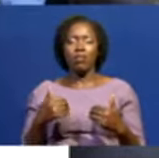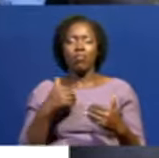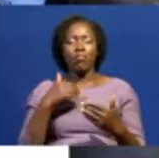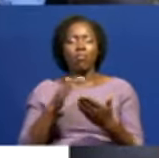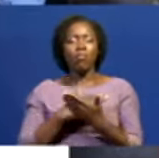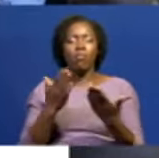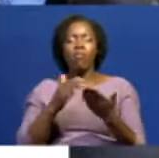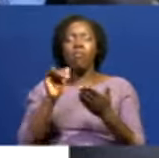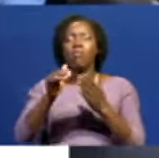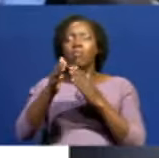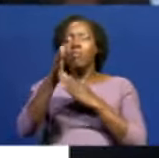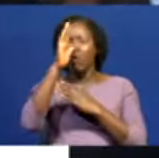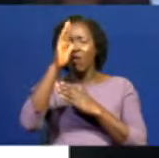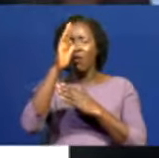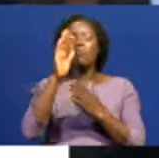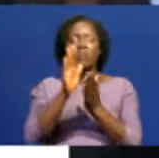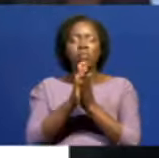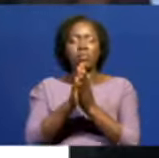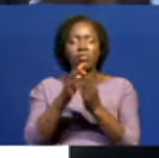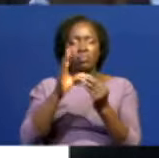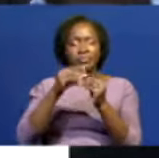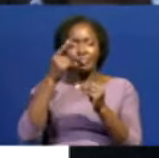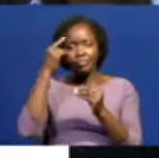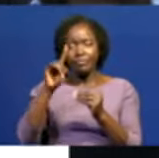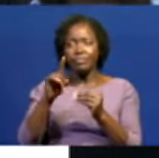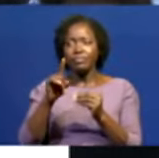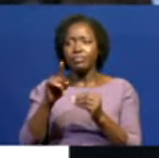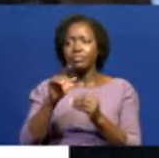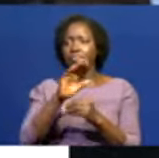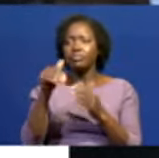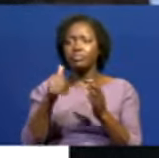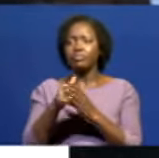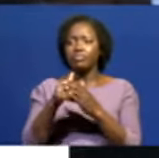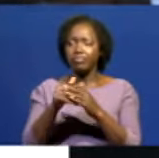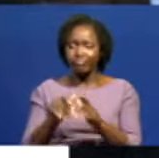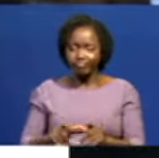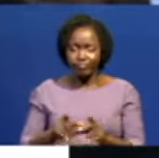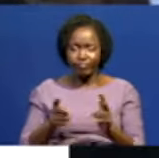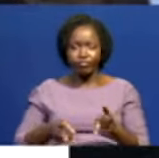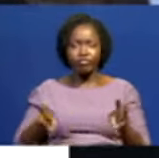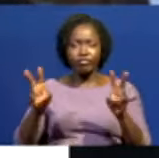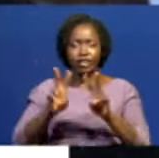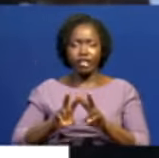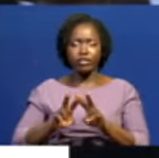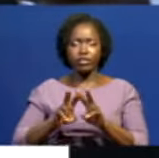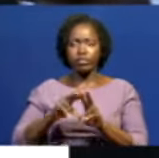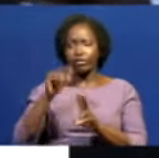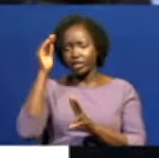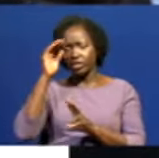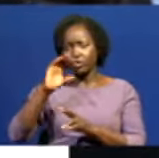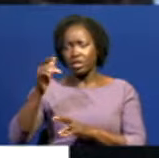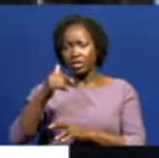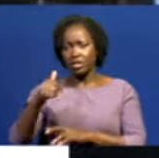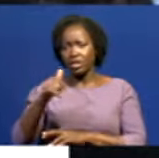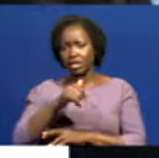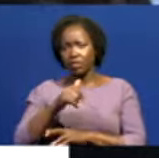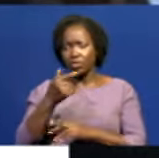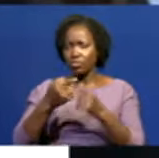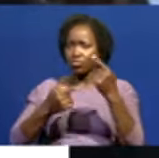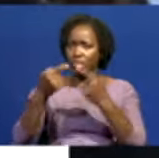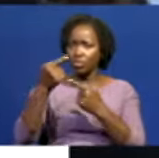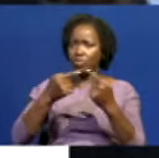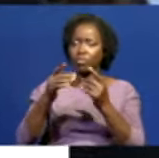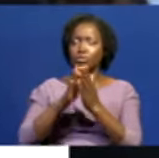Mungu amemwekea. Zote tuinue mambo ya masomo katika kaunti yetu, tuweze kushindana